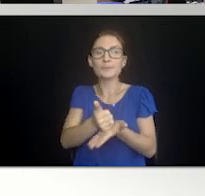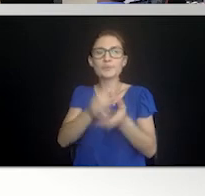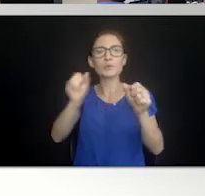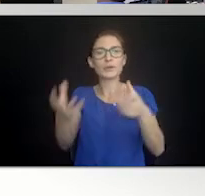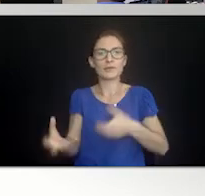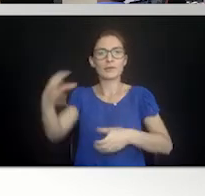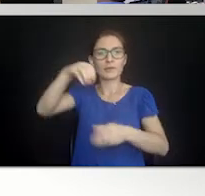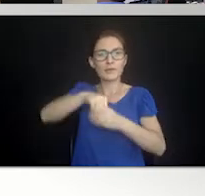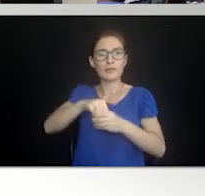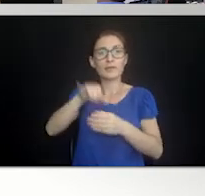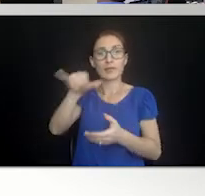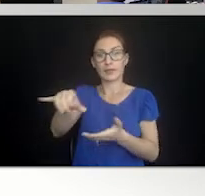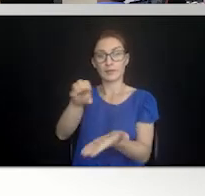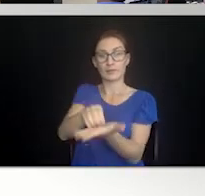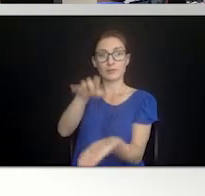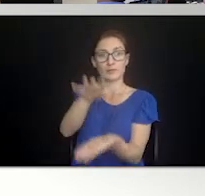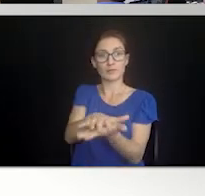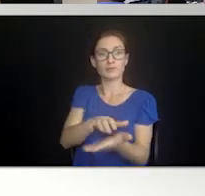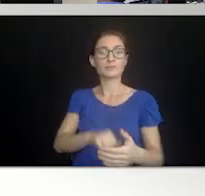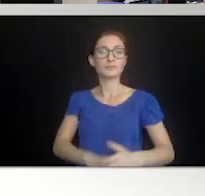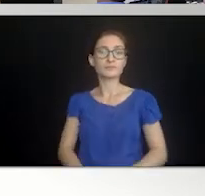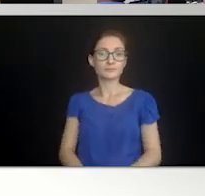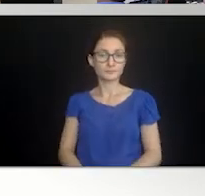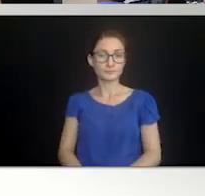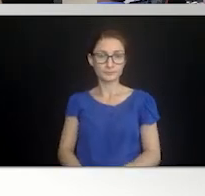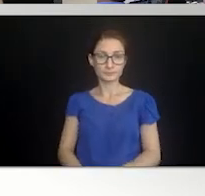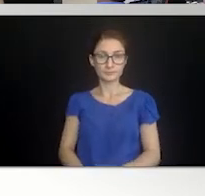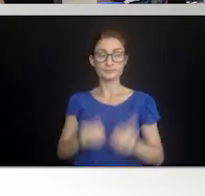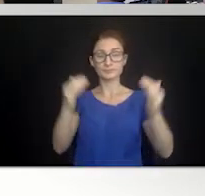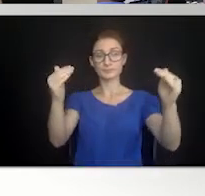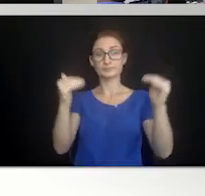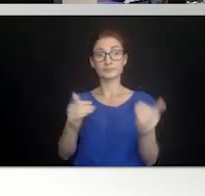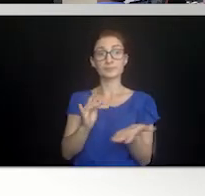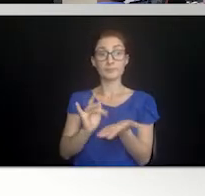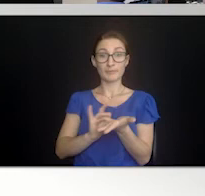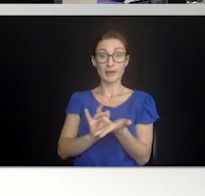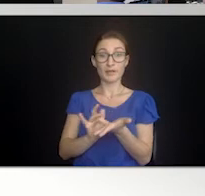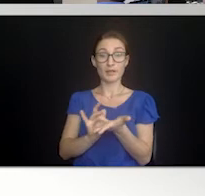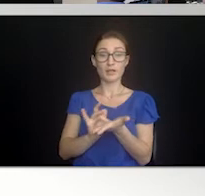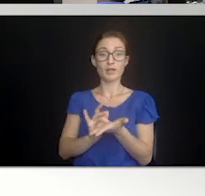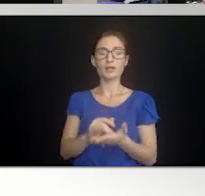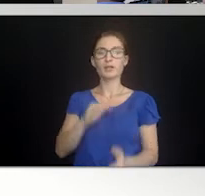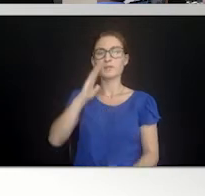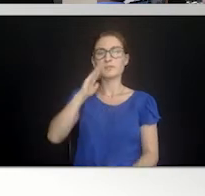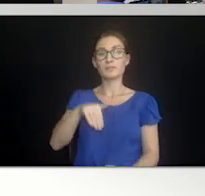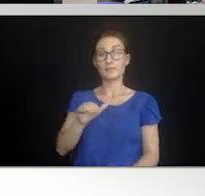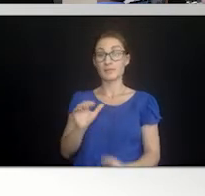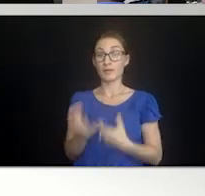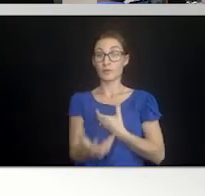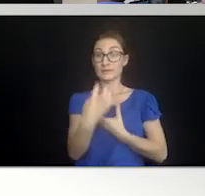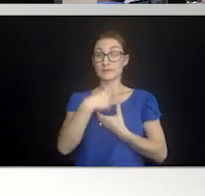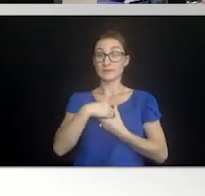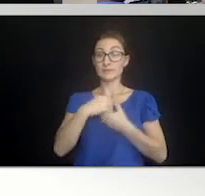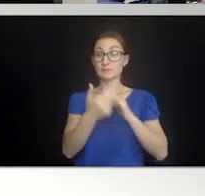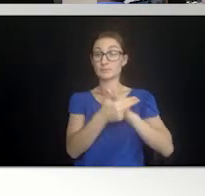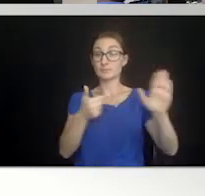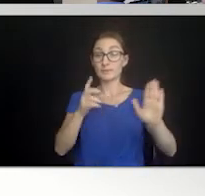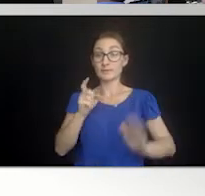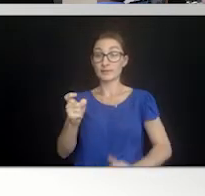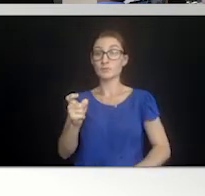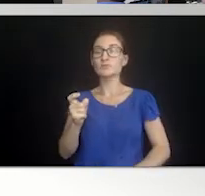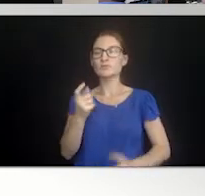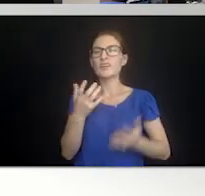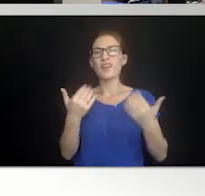anything can help, and now your family can contribute to documenting that up as well. Next up is medical. We know with ASD